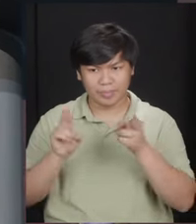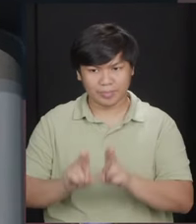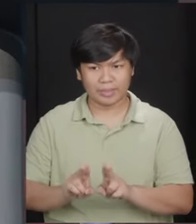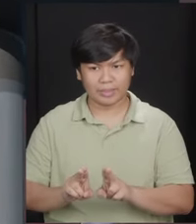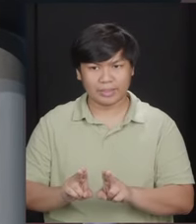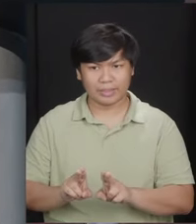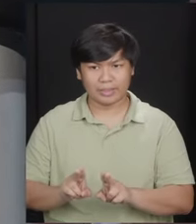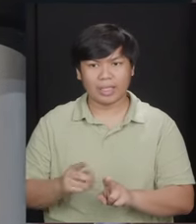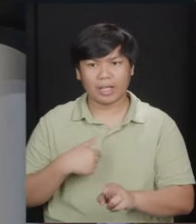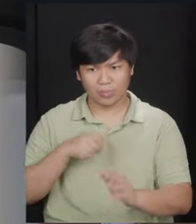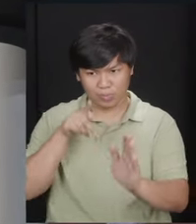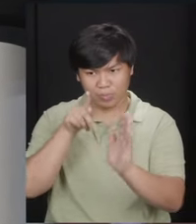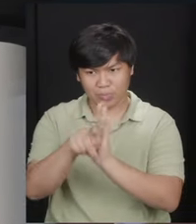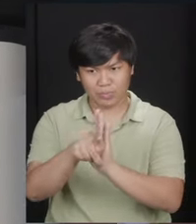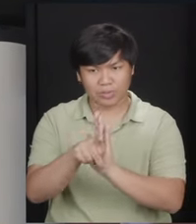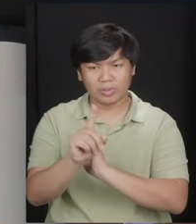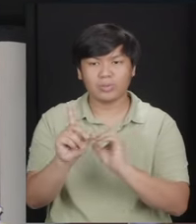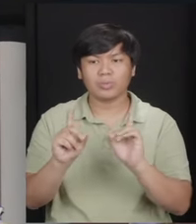I want to kill you.